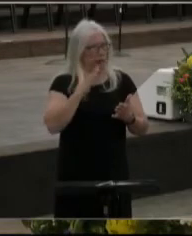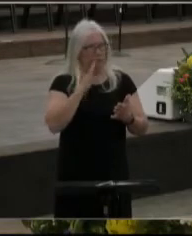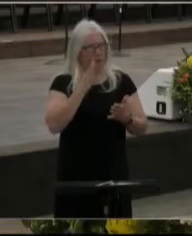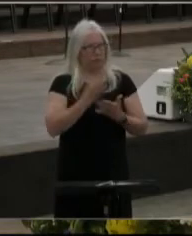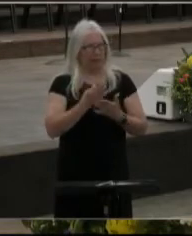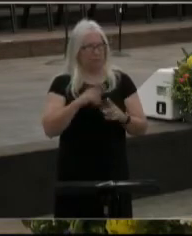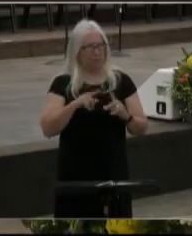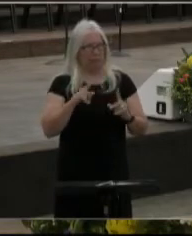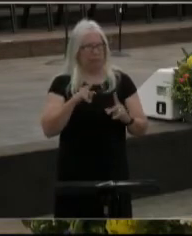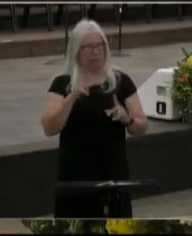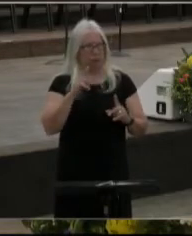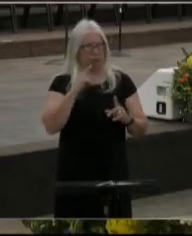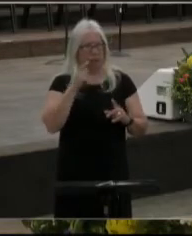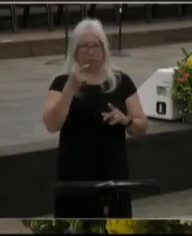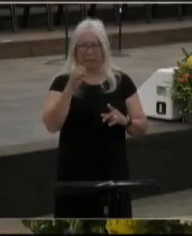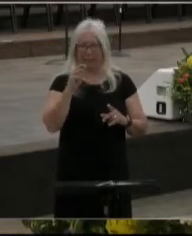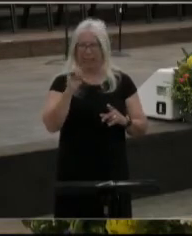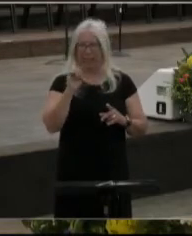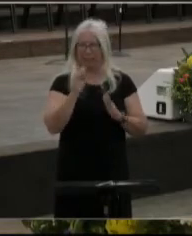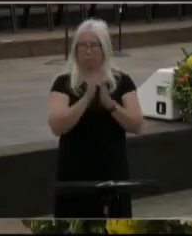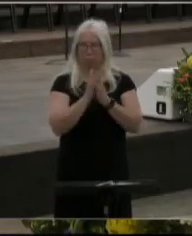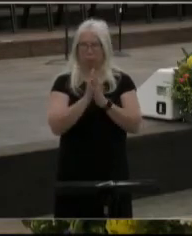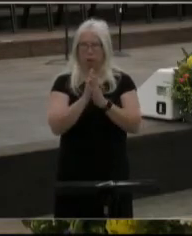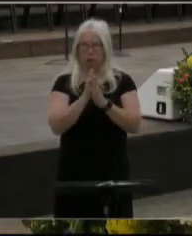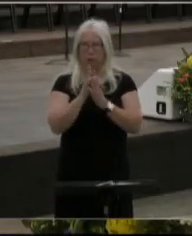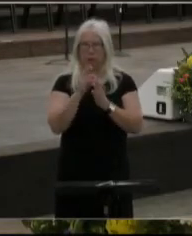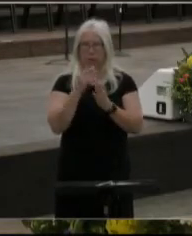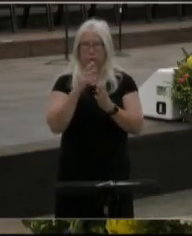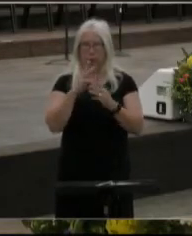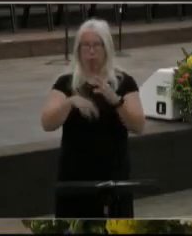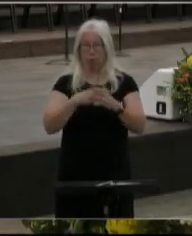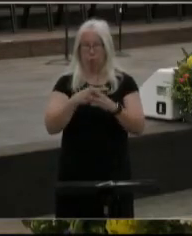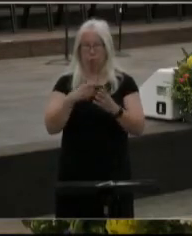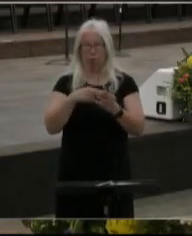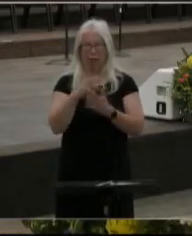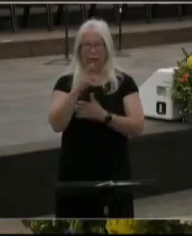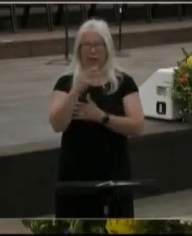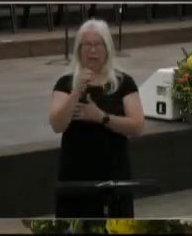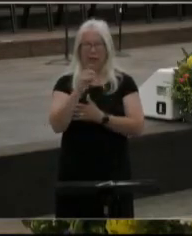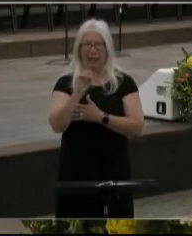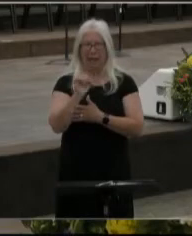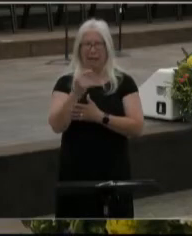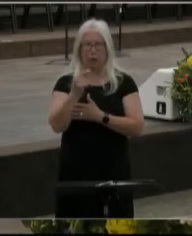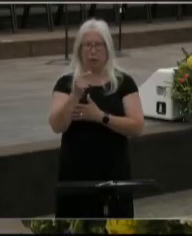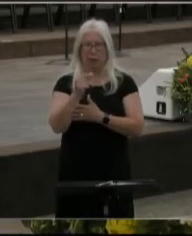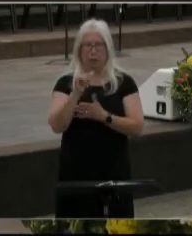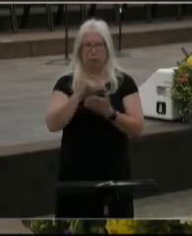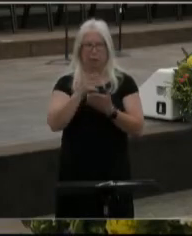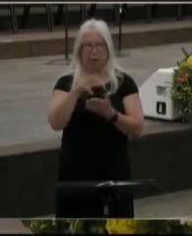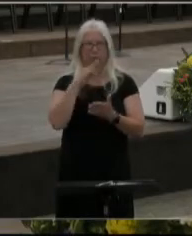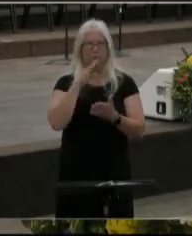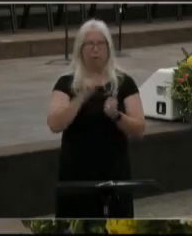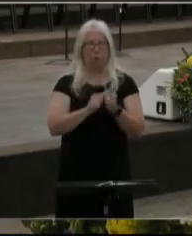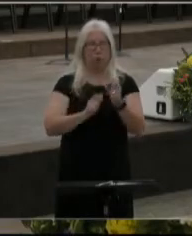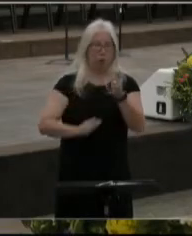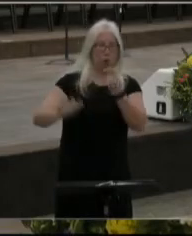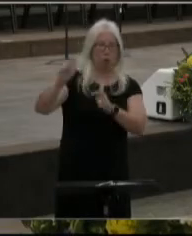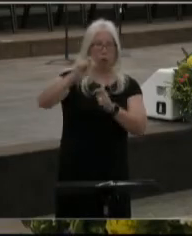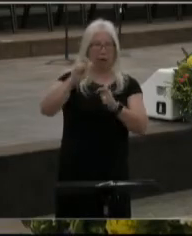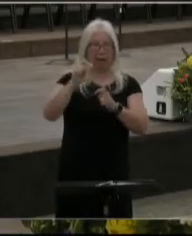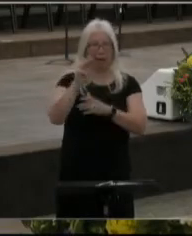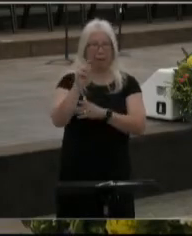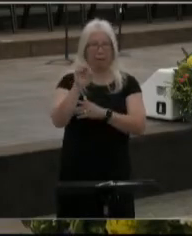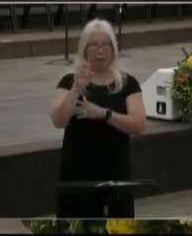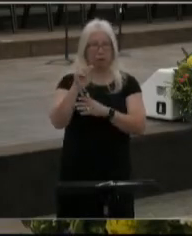for a fact. But she was in the Guinness Book of World Records, and her name was Hetty Green. And she was in there for being the greatest